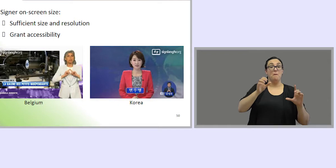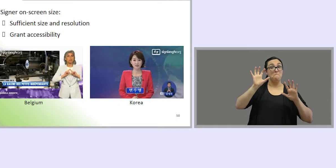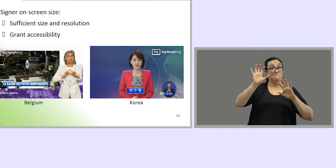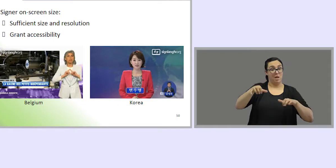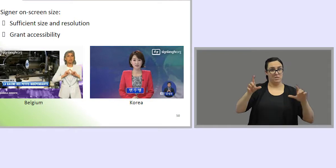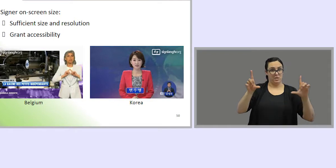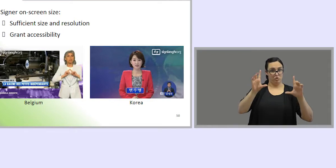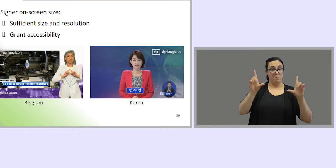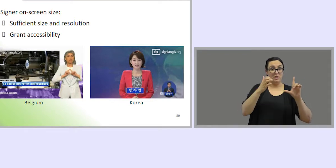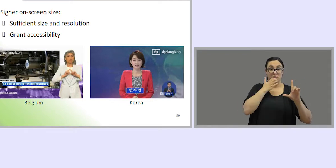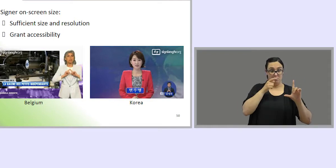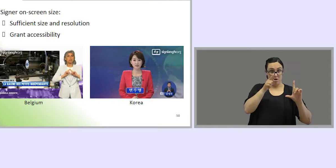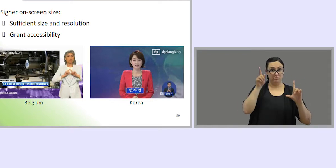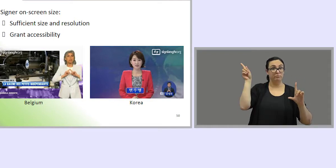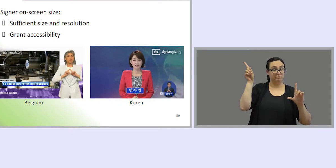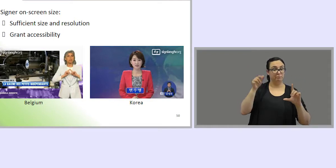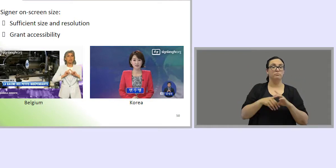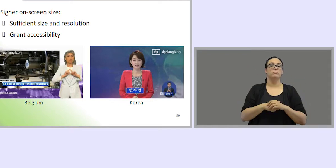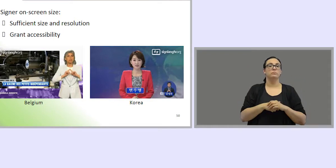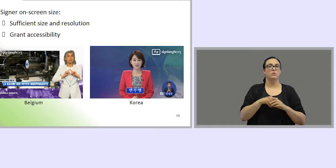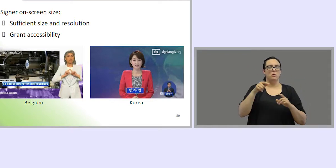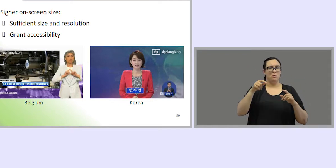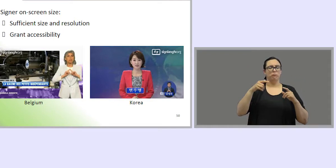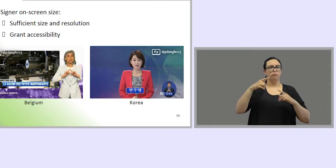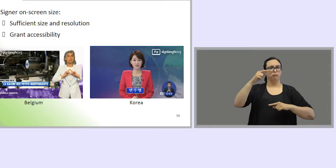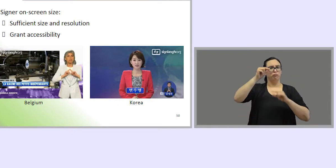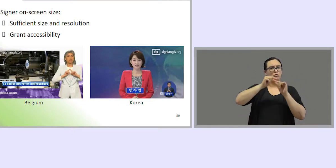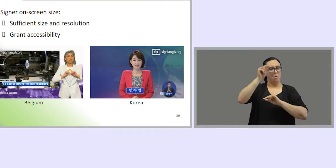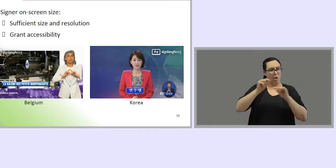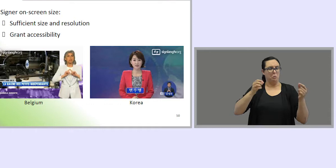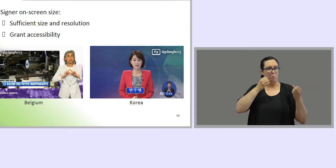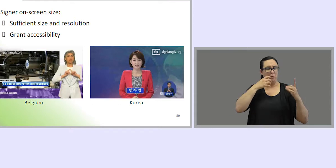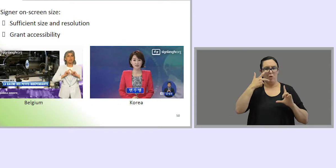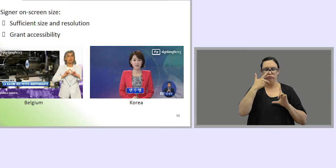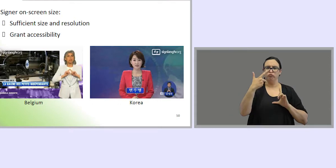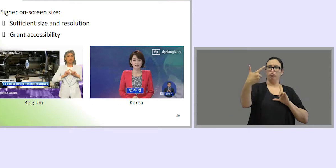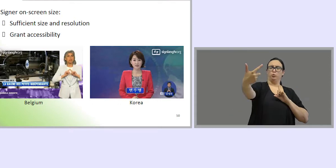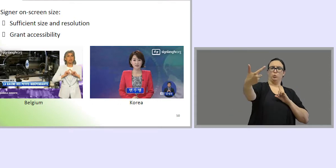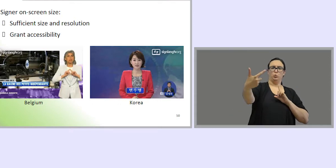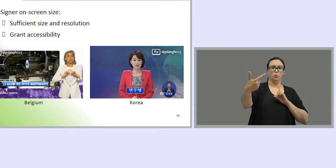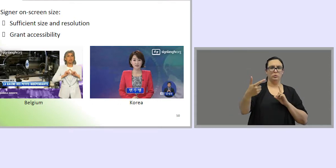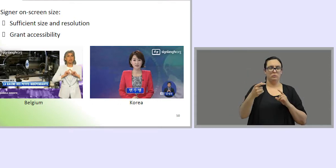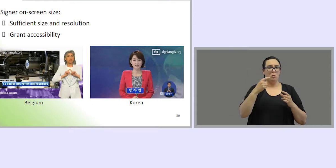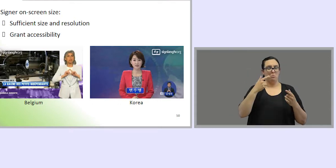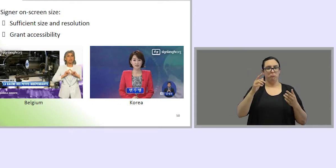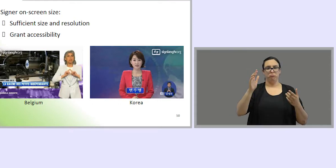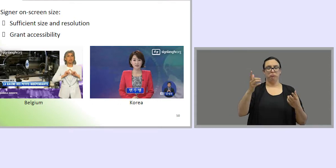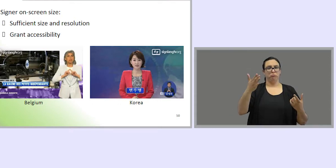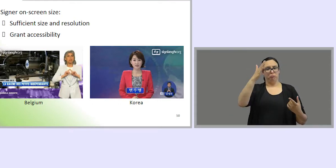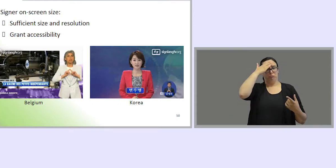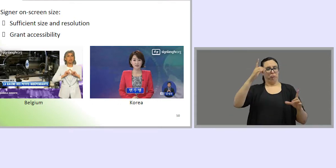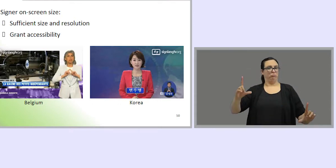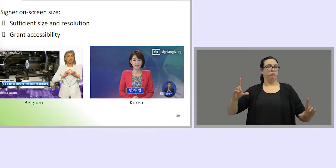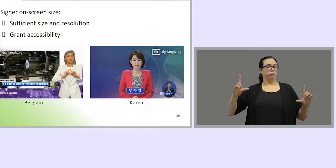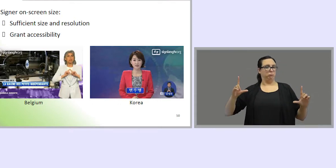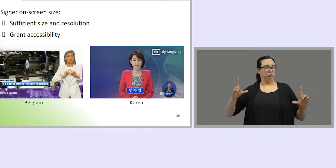Belgian television with a big size, with a longer shot, and a prominent position on